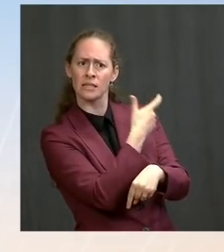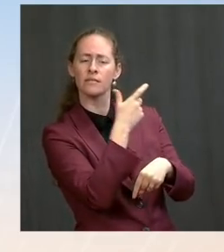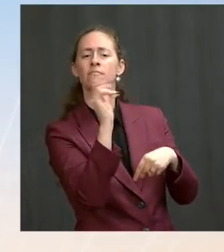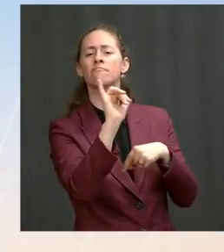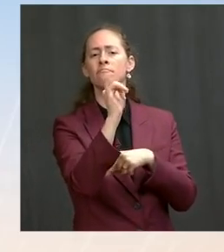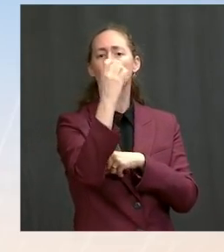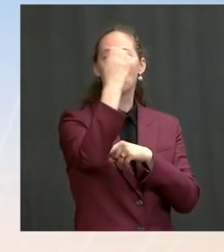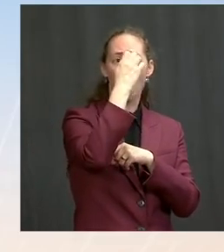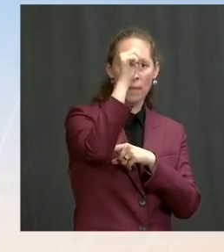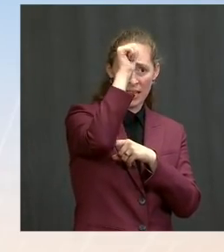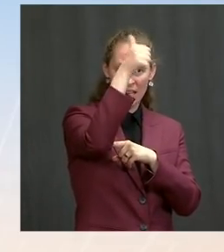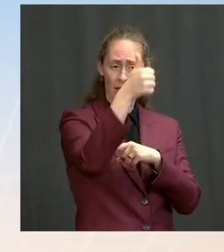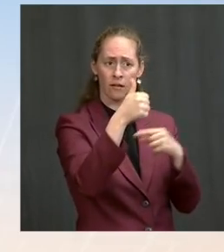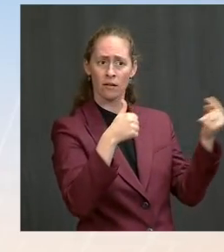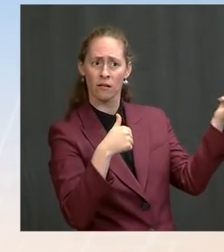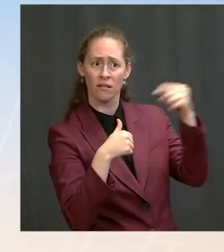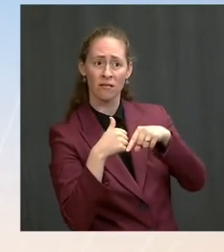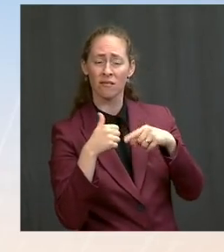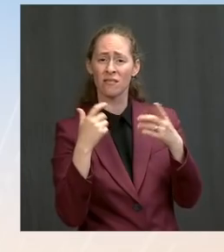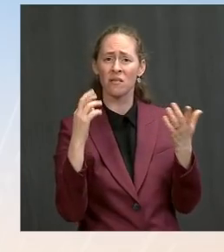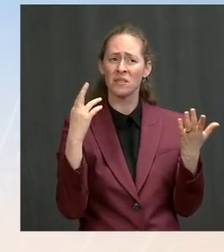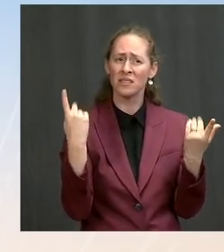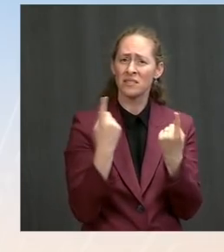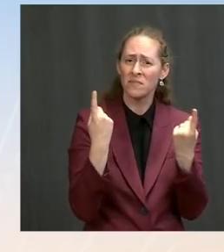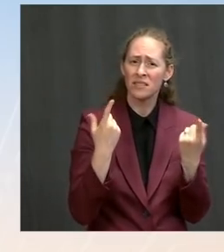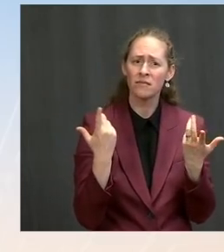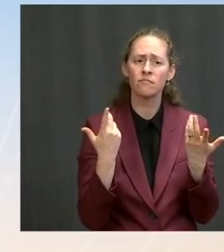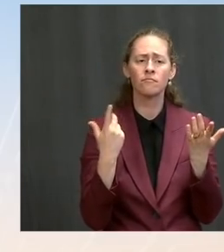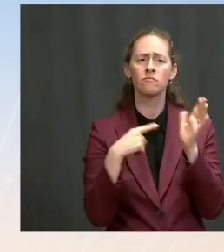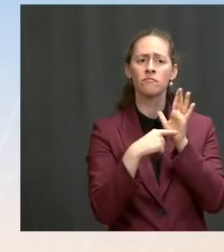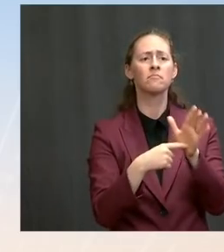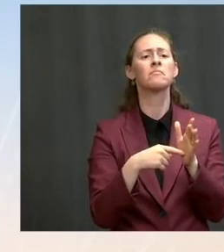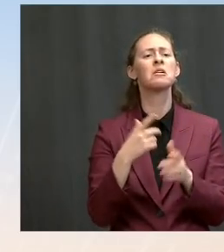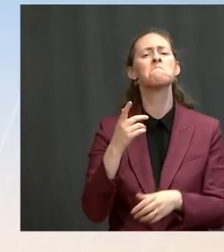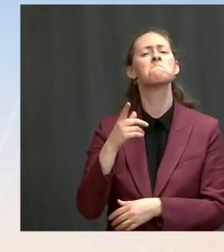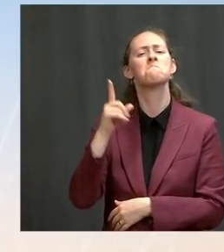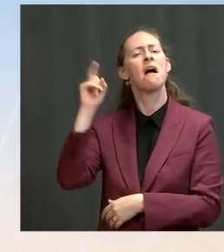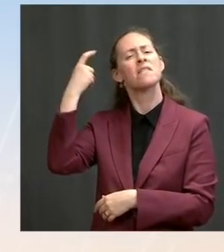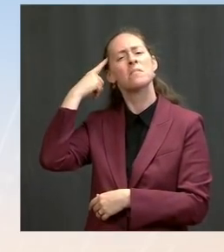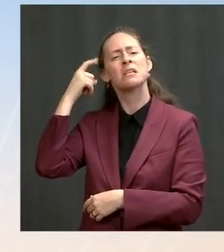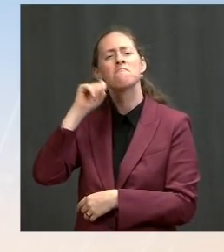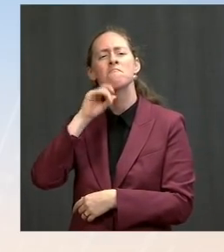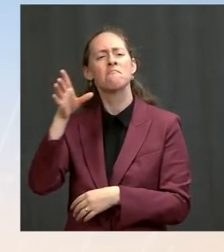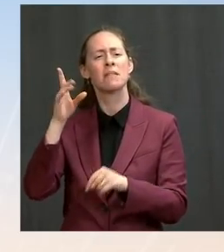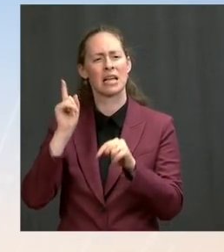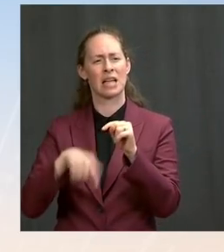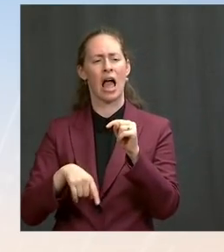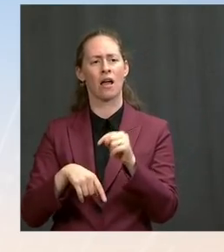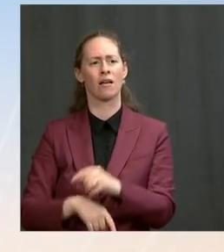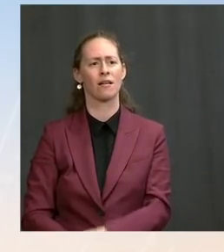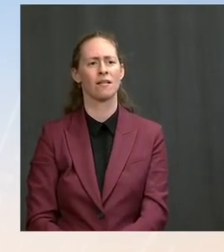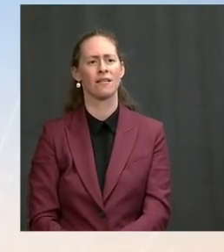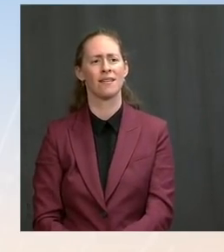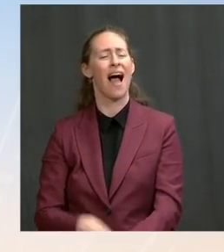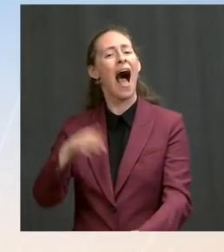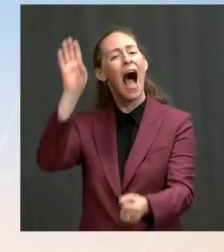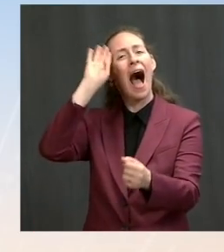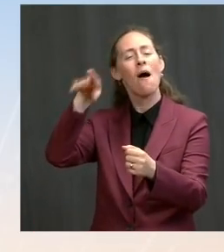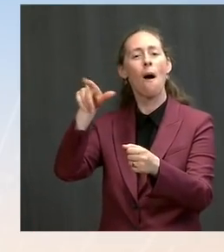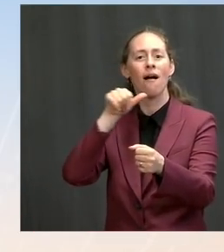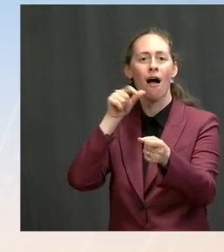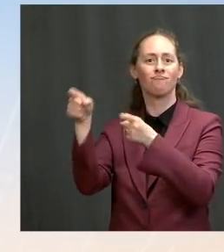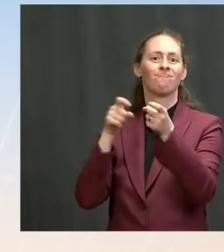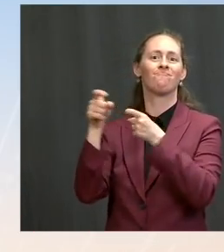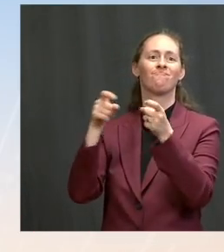federal government or from the airlines? Well, or from the federal government. I assume you don't control the airlines. We don't. I would say that is not our